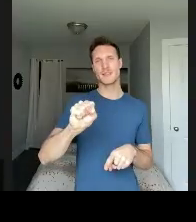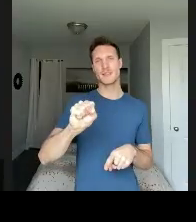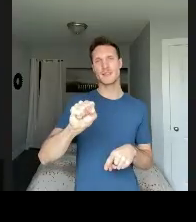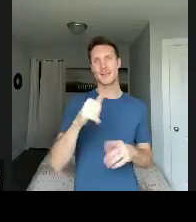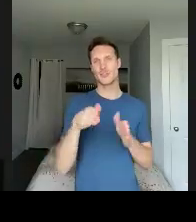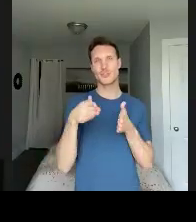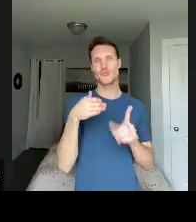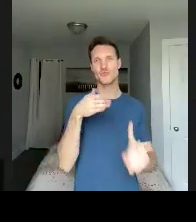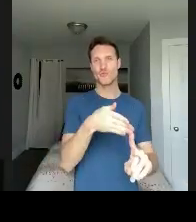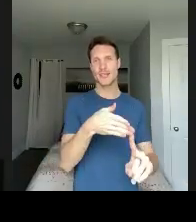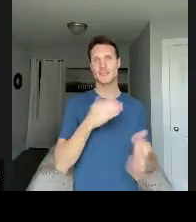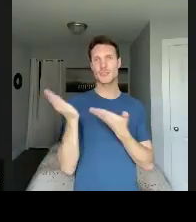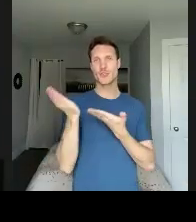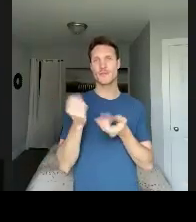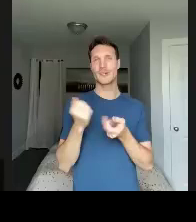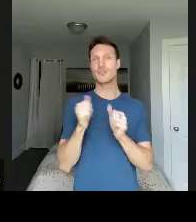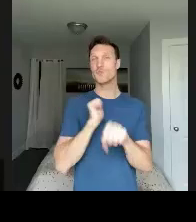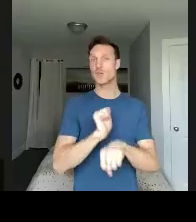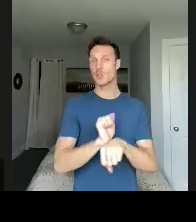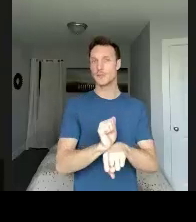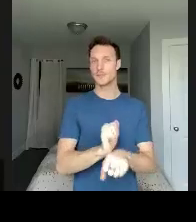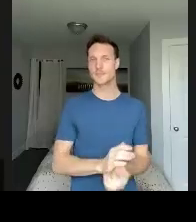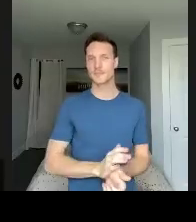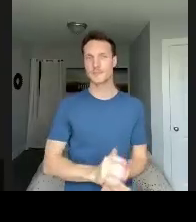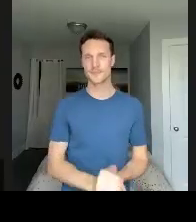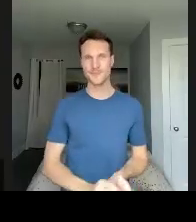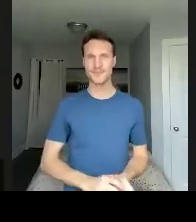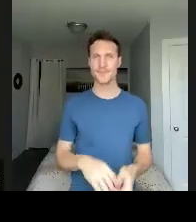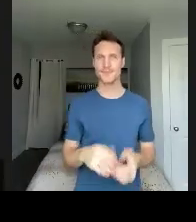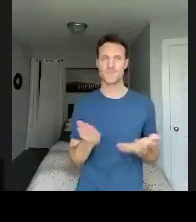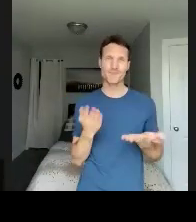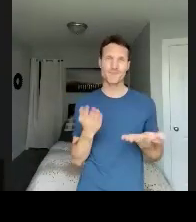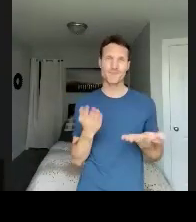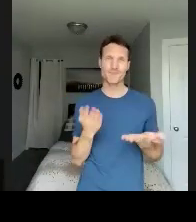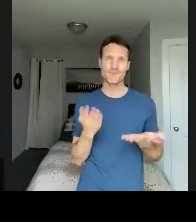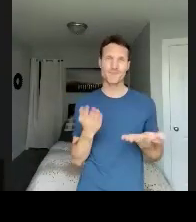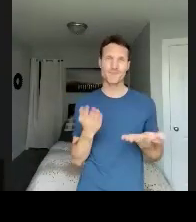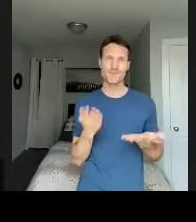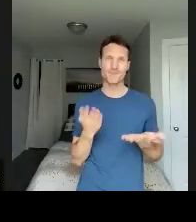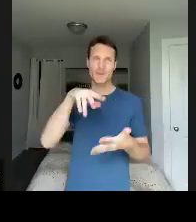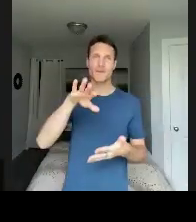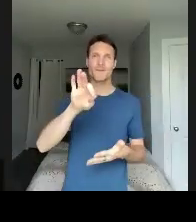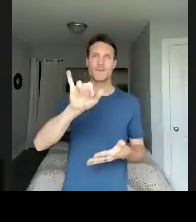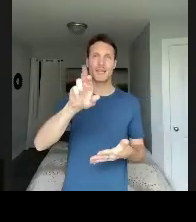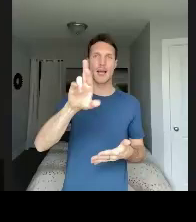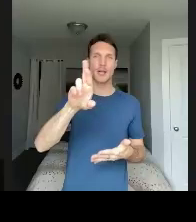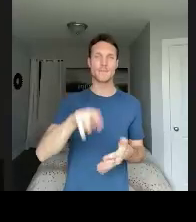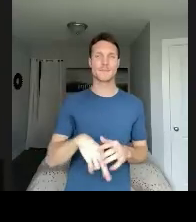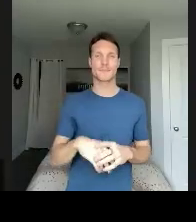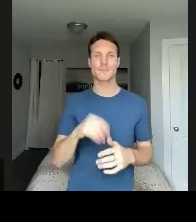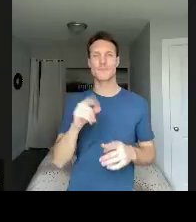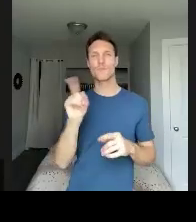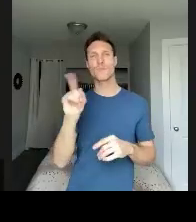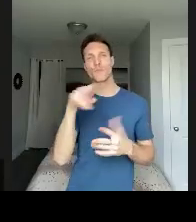initiative. I know many of you who are on the listserv probably saw the flyer where they are looking for direct support workers